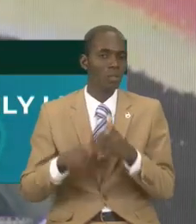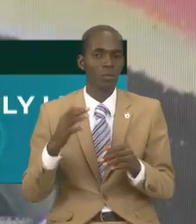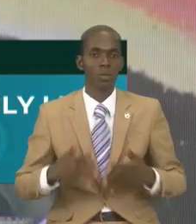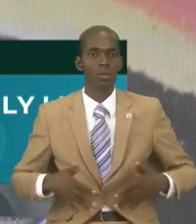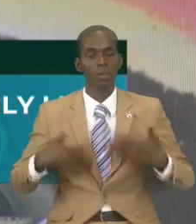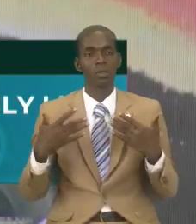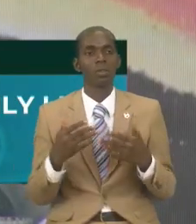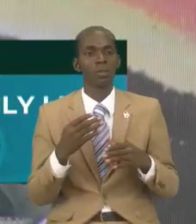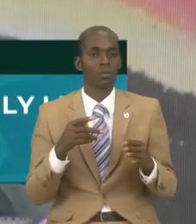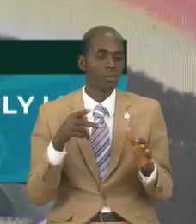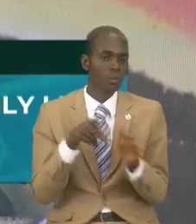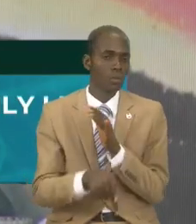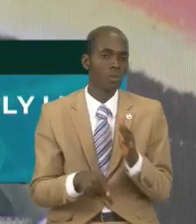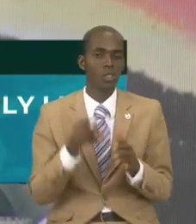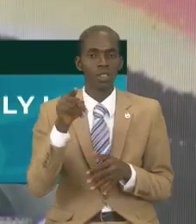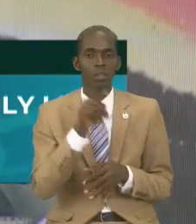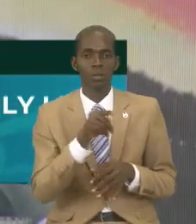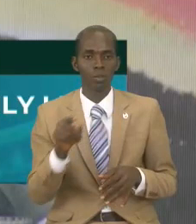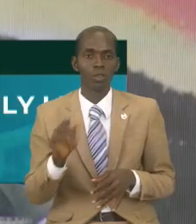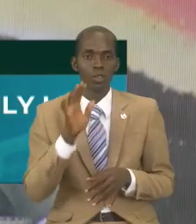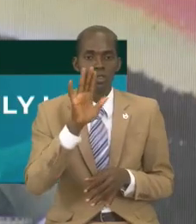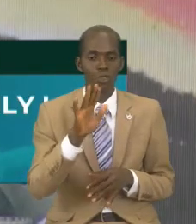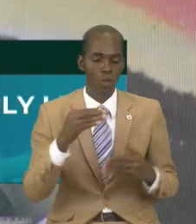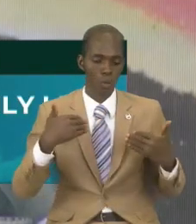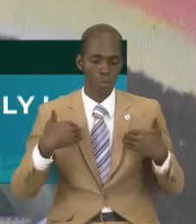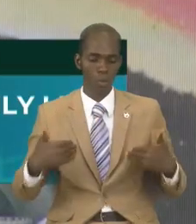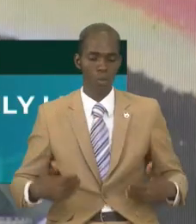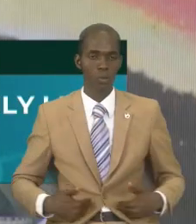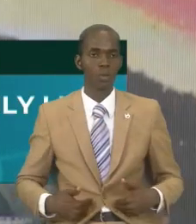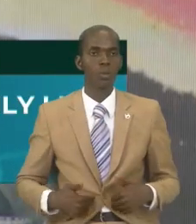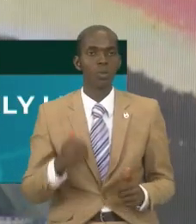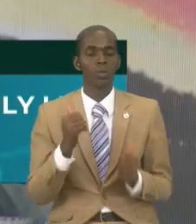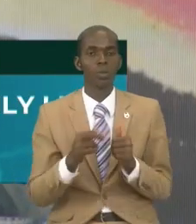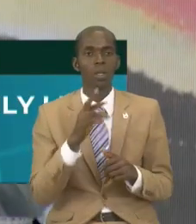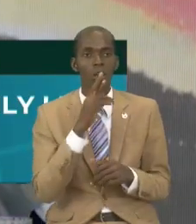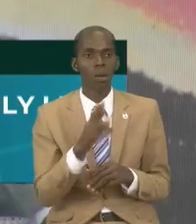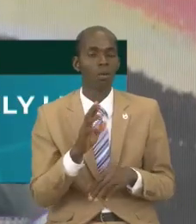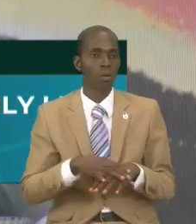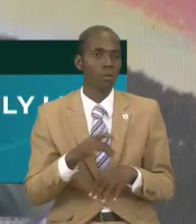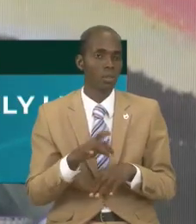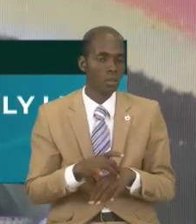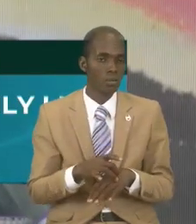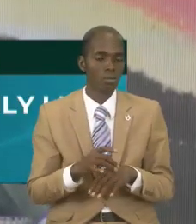therefore your members which are upon the earth. Fornication,